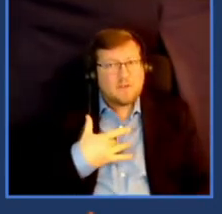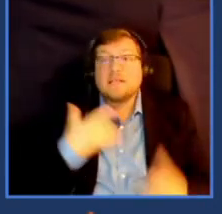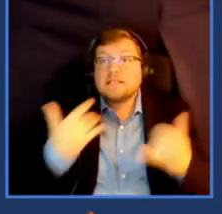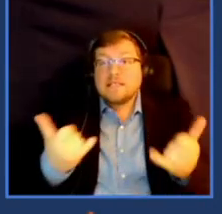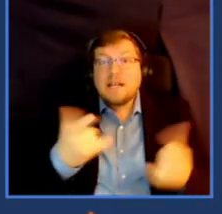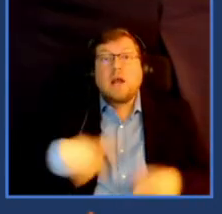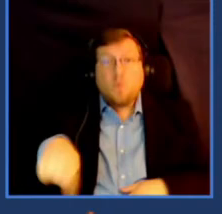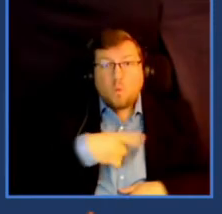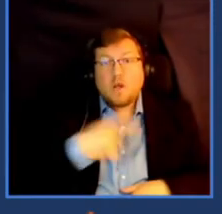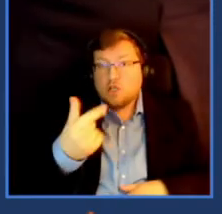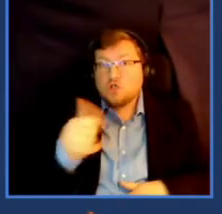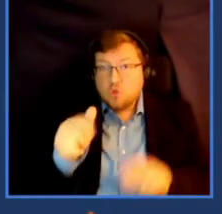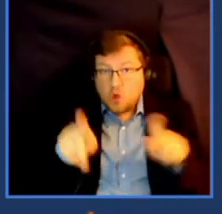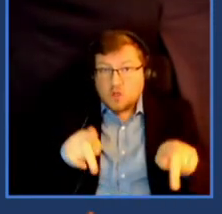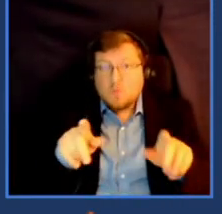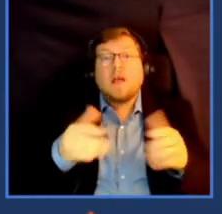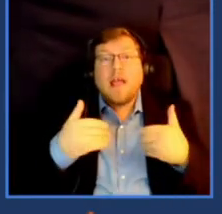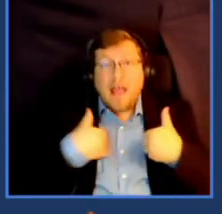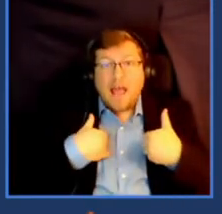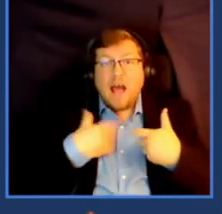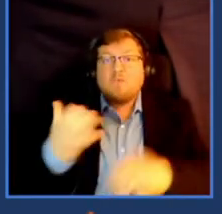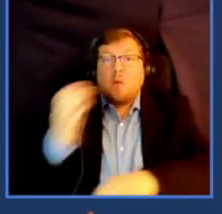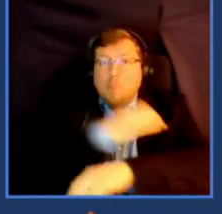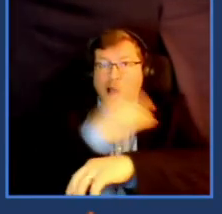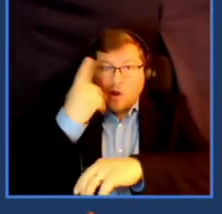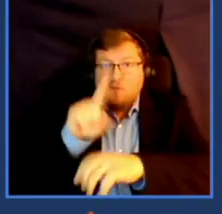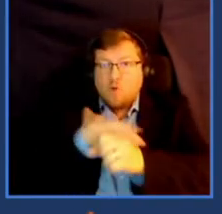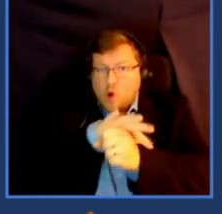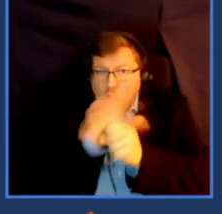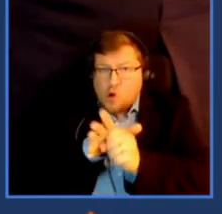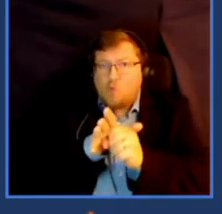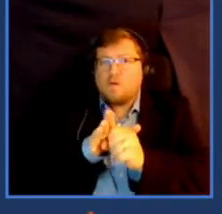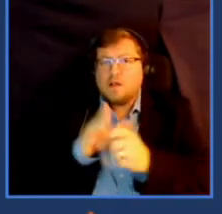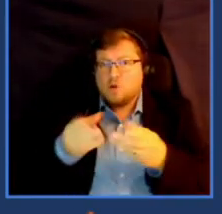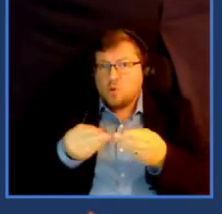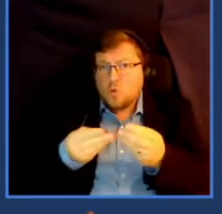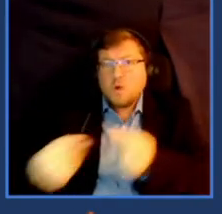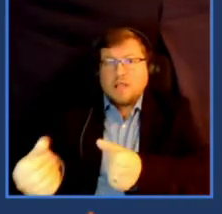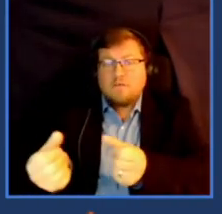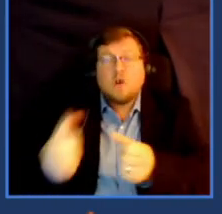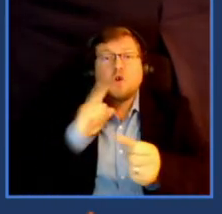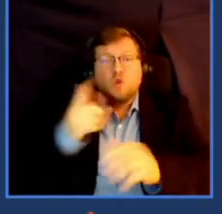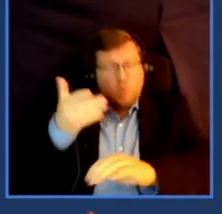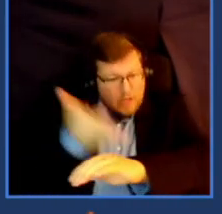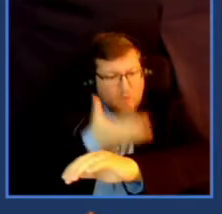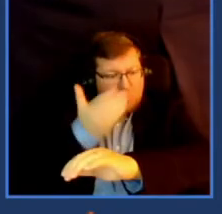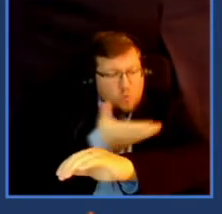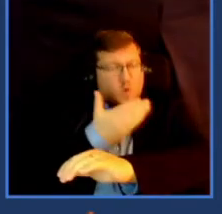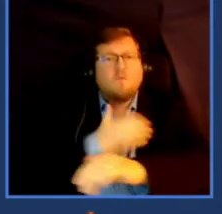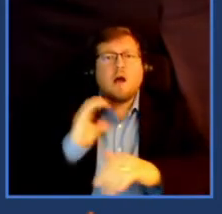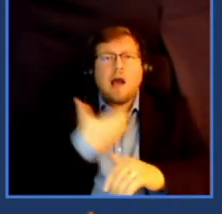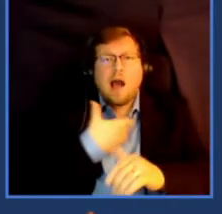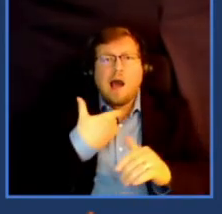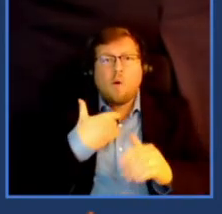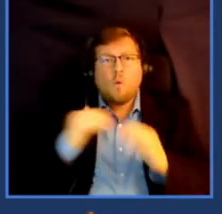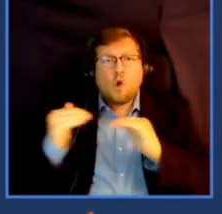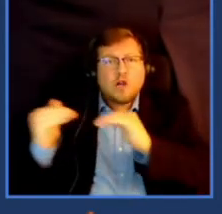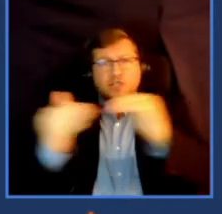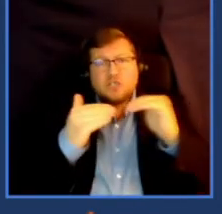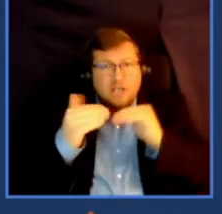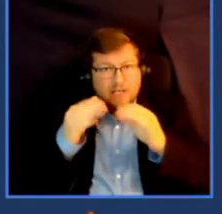bring COVID-19 relief, to reform our criminal justice system, to move towards cleaner